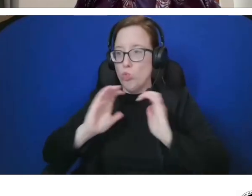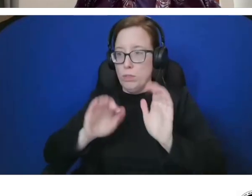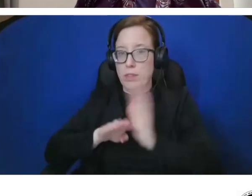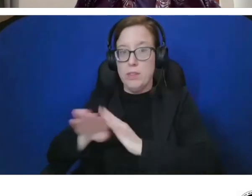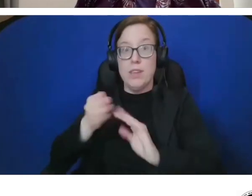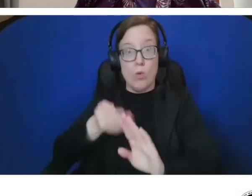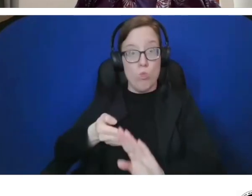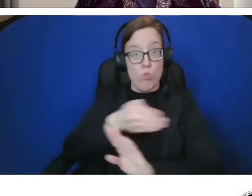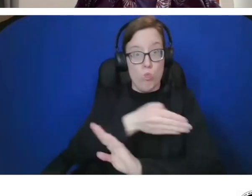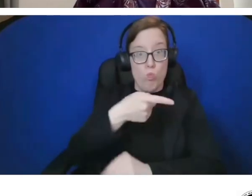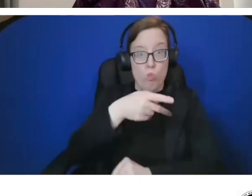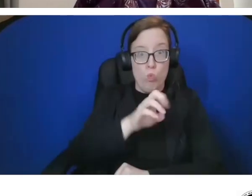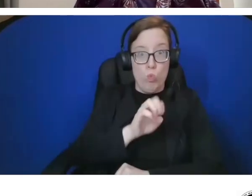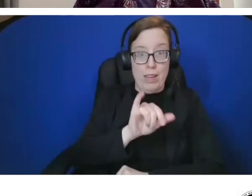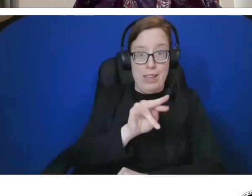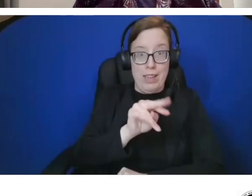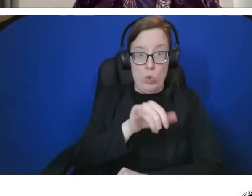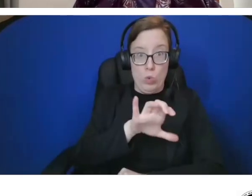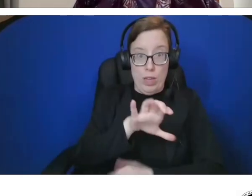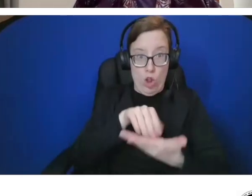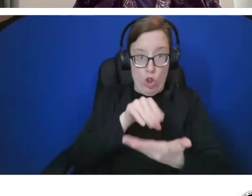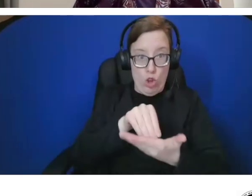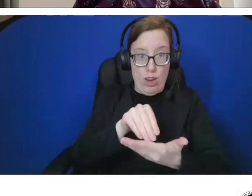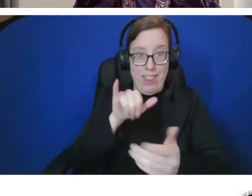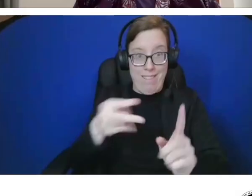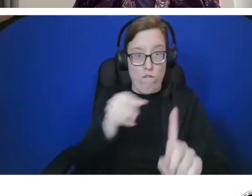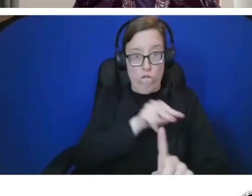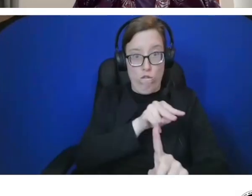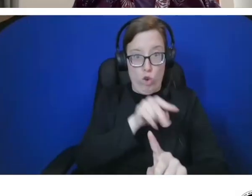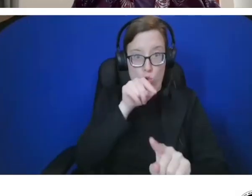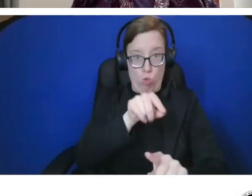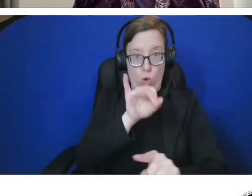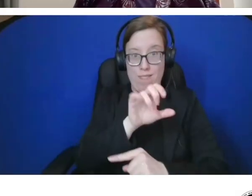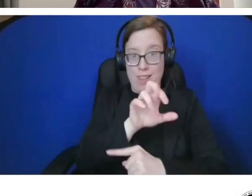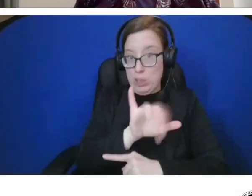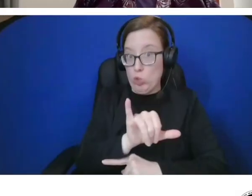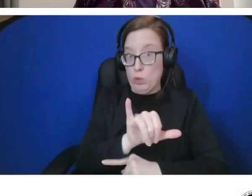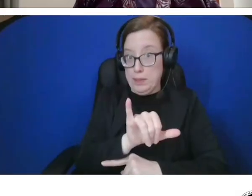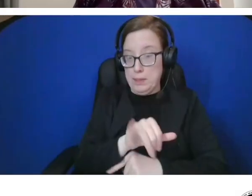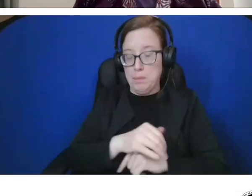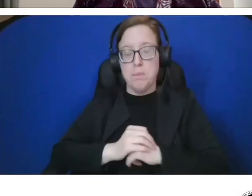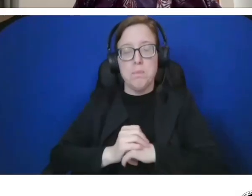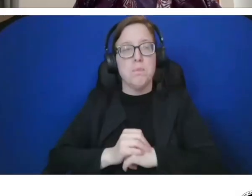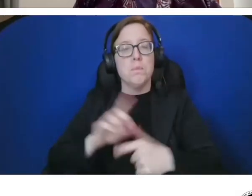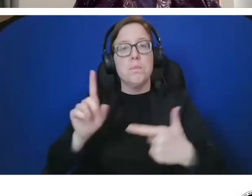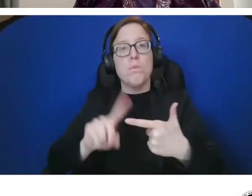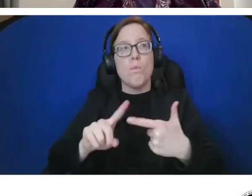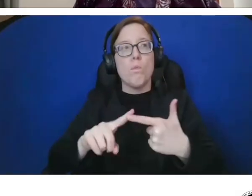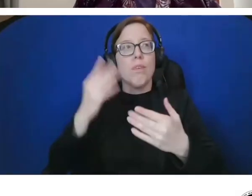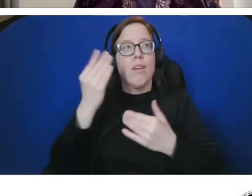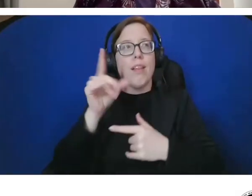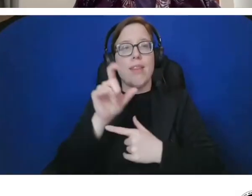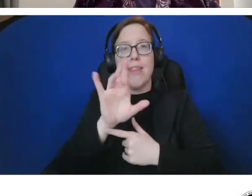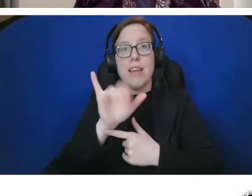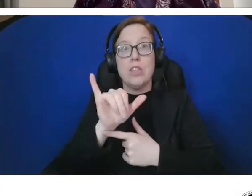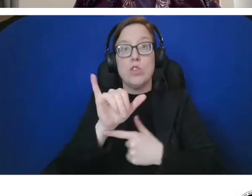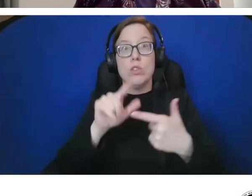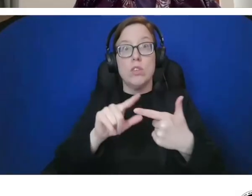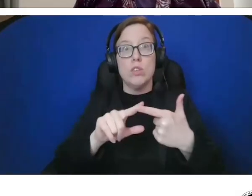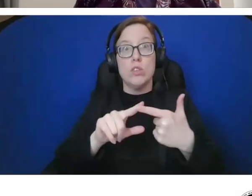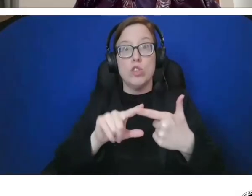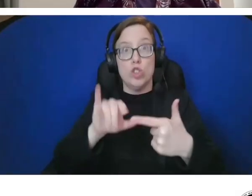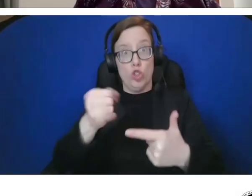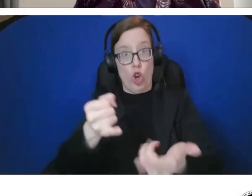include pre-linguistic learners in this view of literacy then. We also think of literacy as